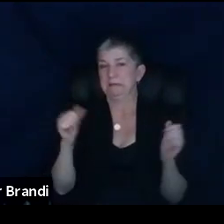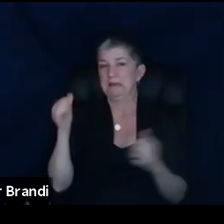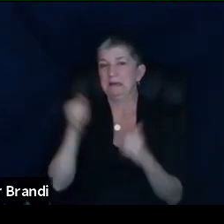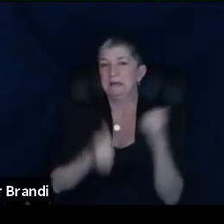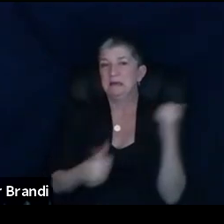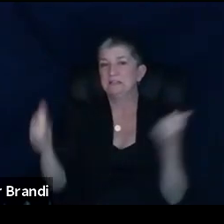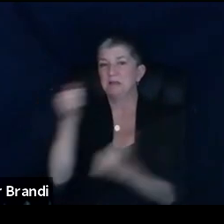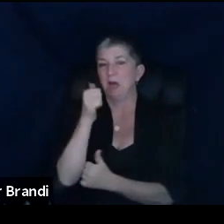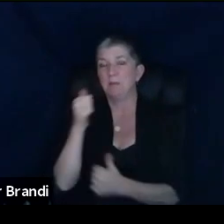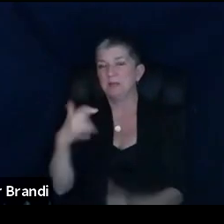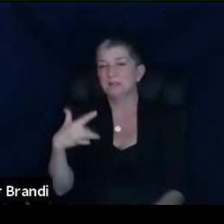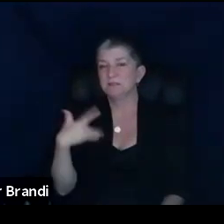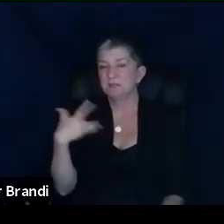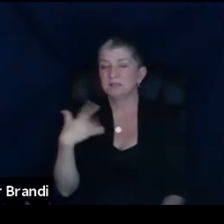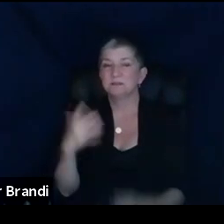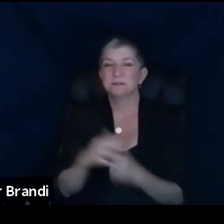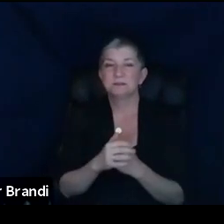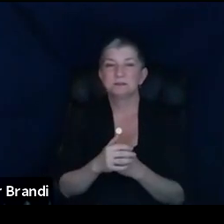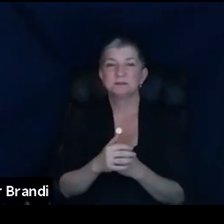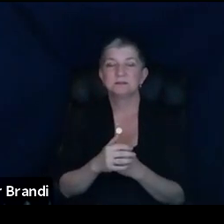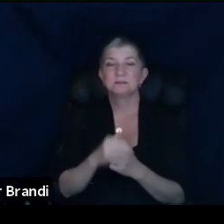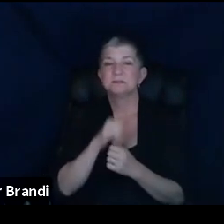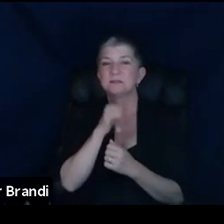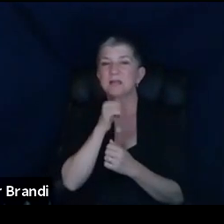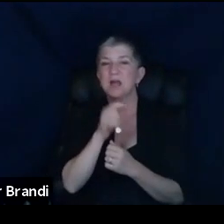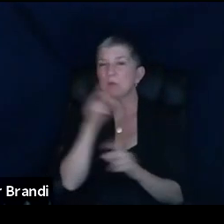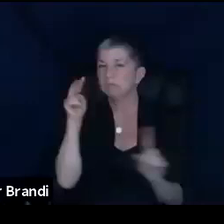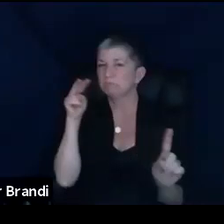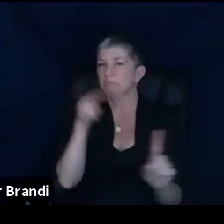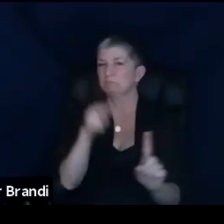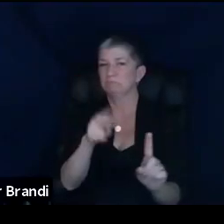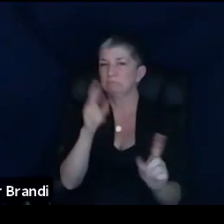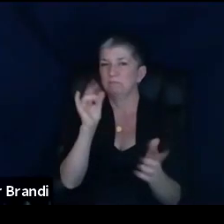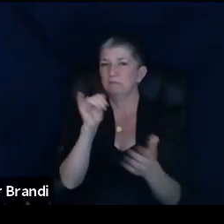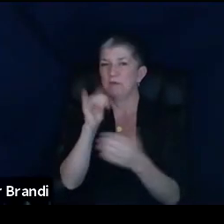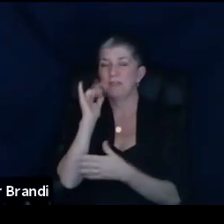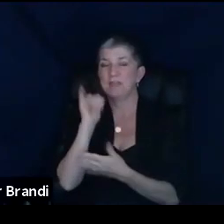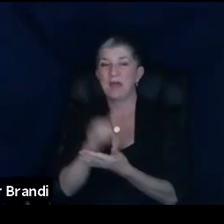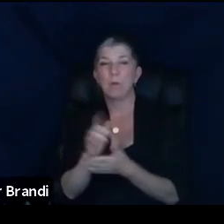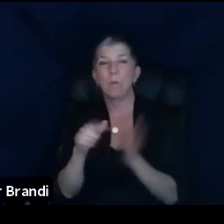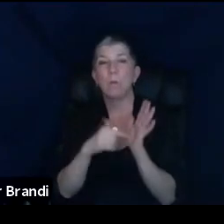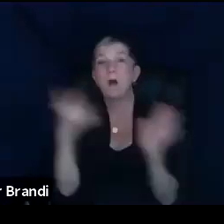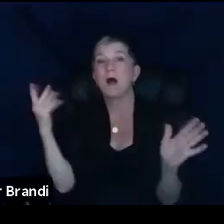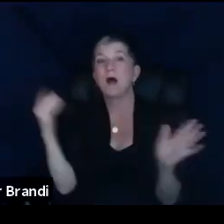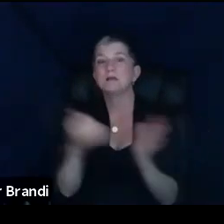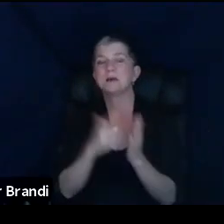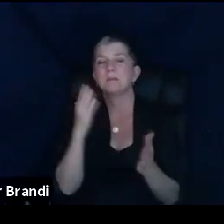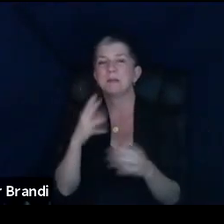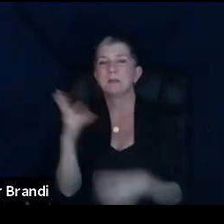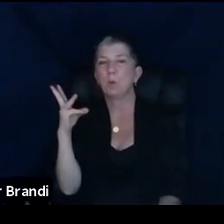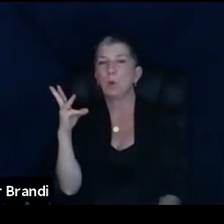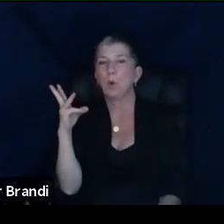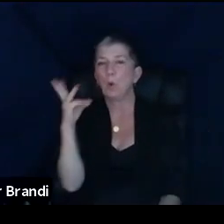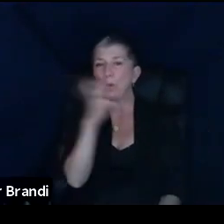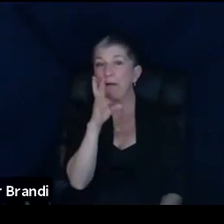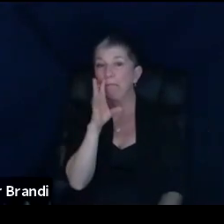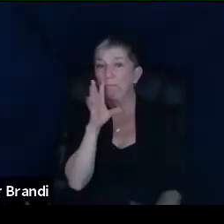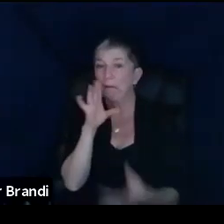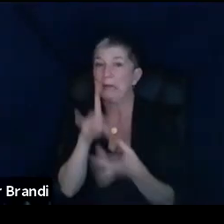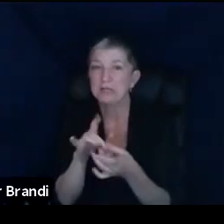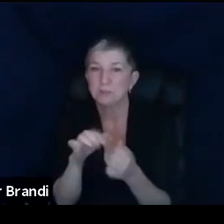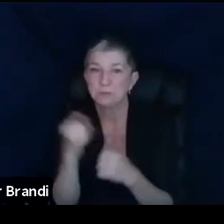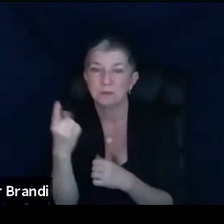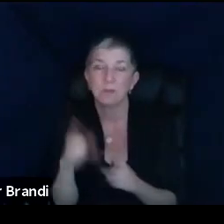sense. I don't really look to get that at all. Once in a while, you might get a weird connection with someone,